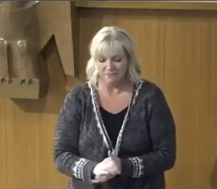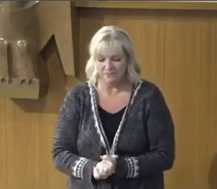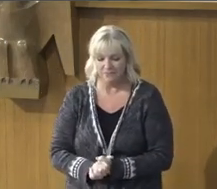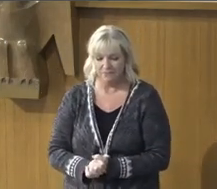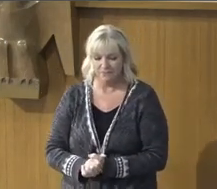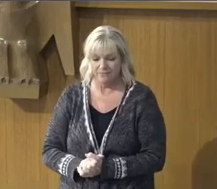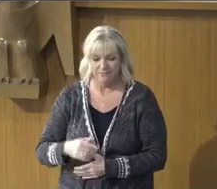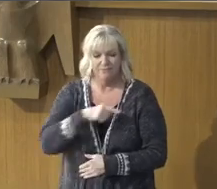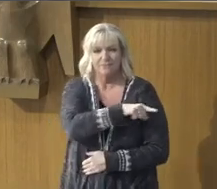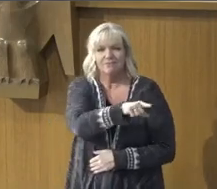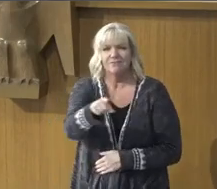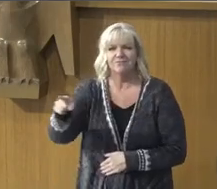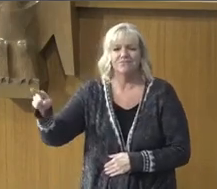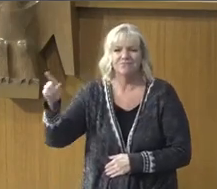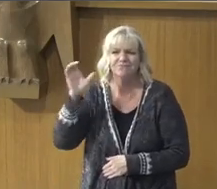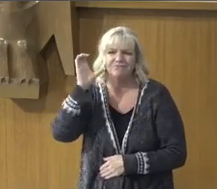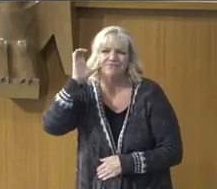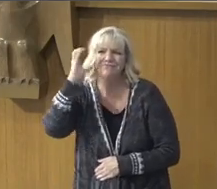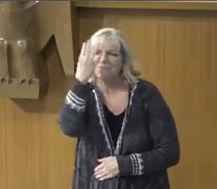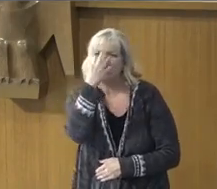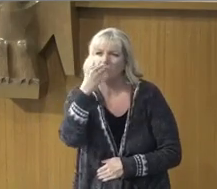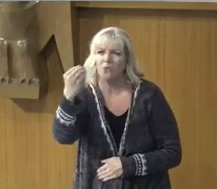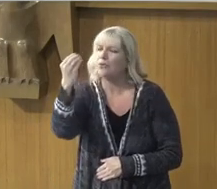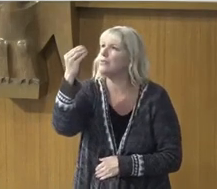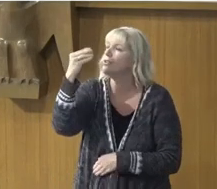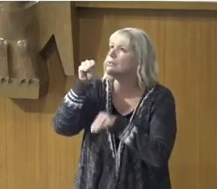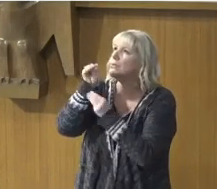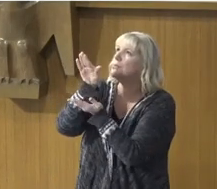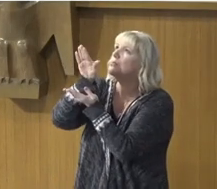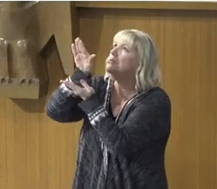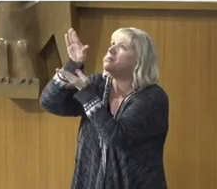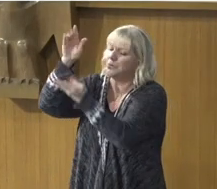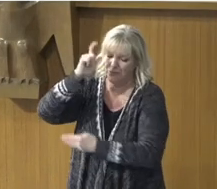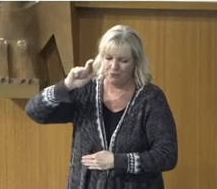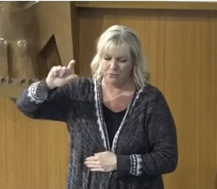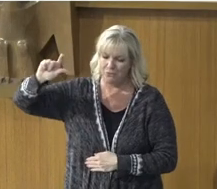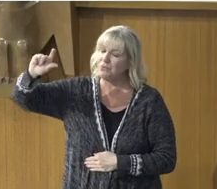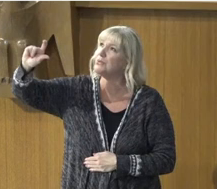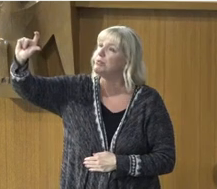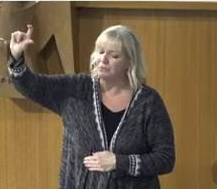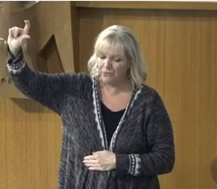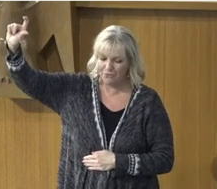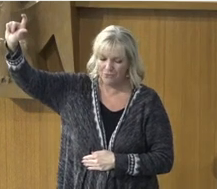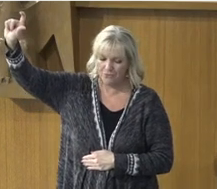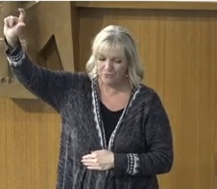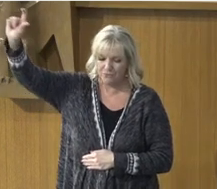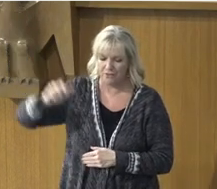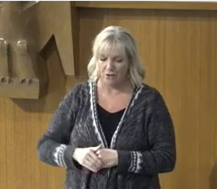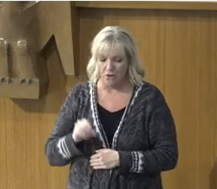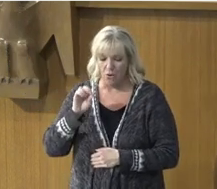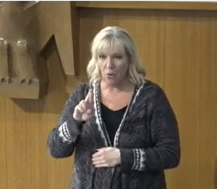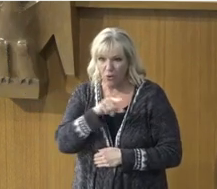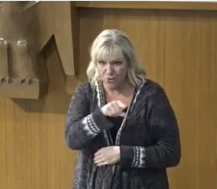Have you ever heard the wolf cry to the blue corn moon Or ask the